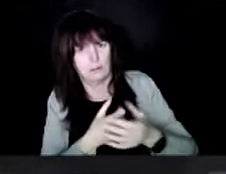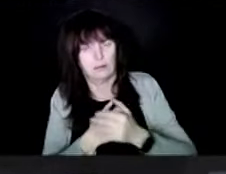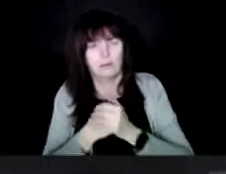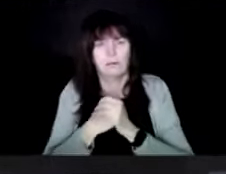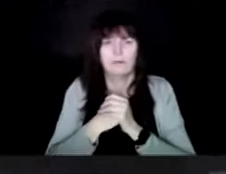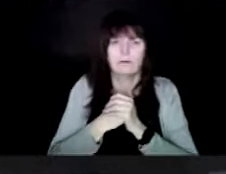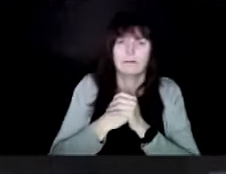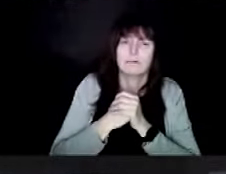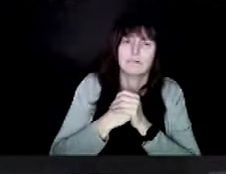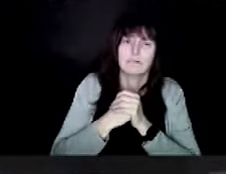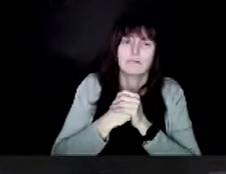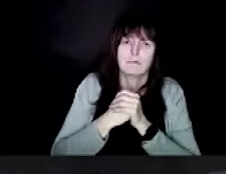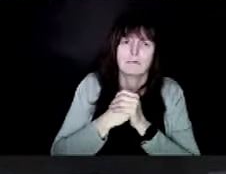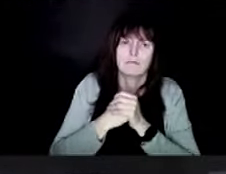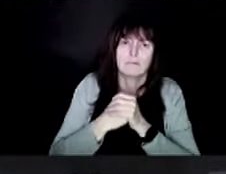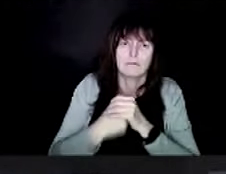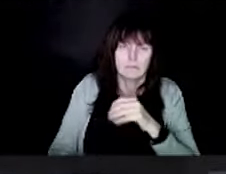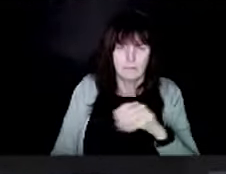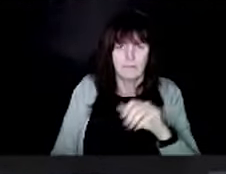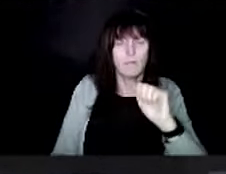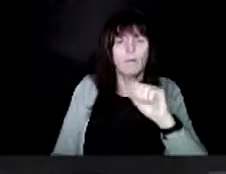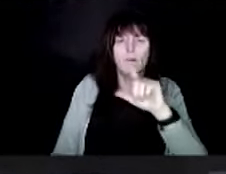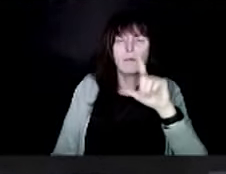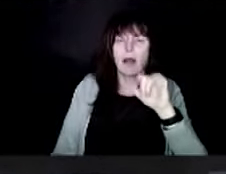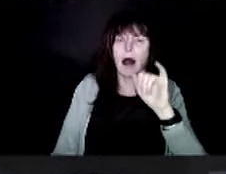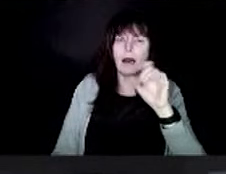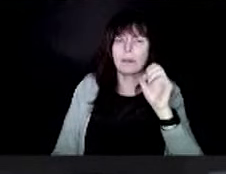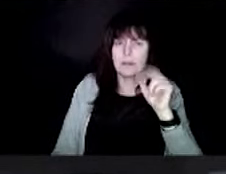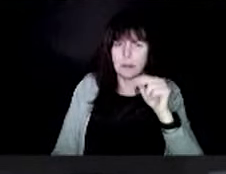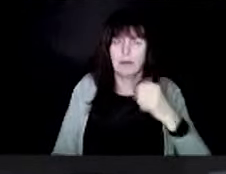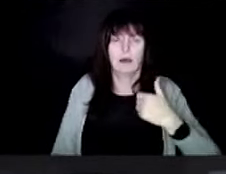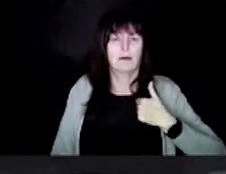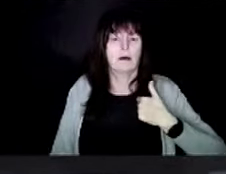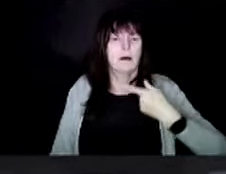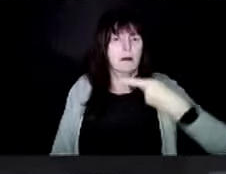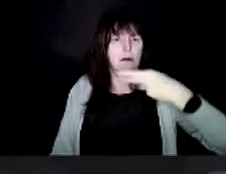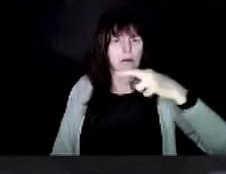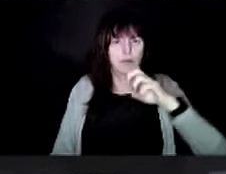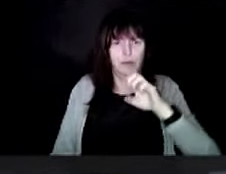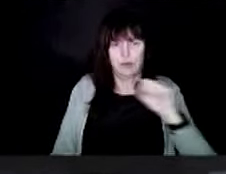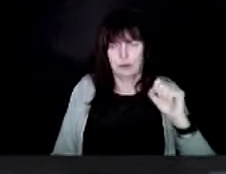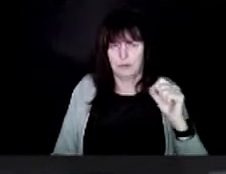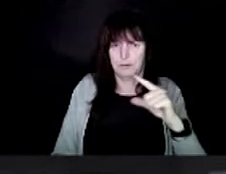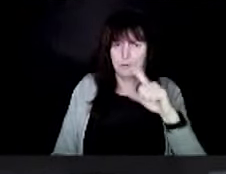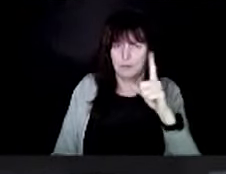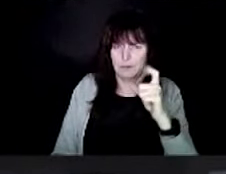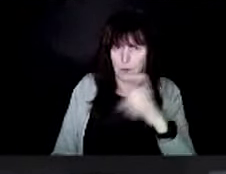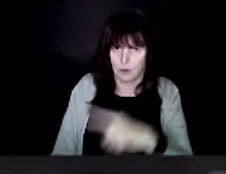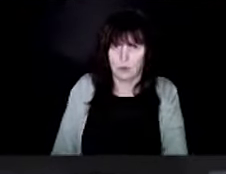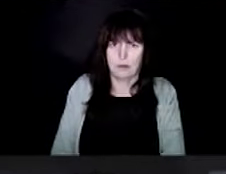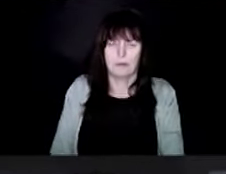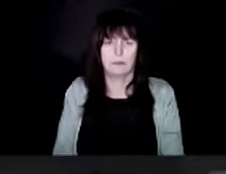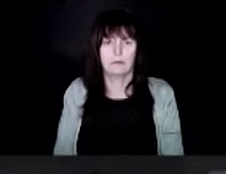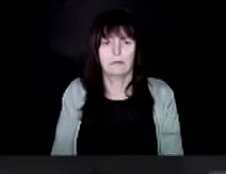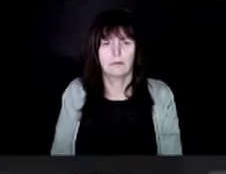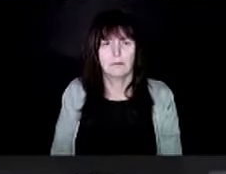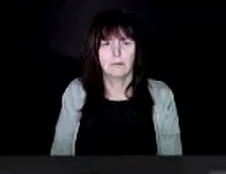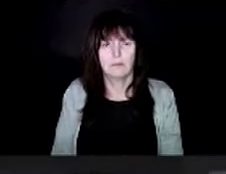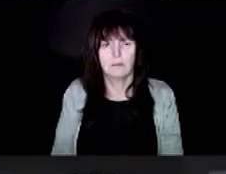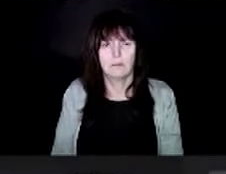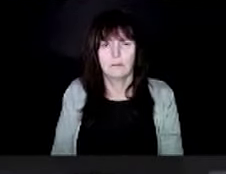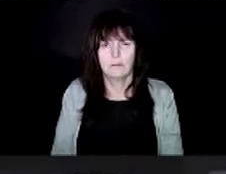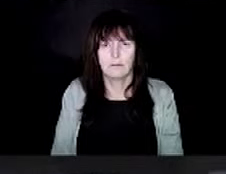Please go ahead. Hi, Dr. Moore. Thanks for taking our question. We've unfortunately seen some relatively